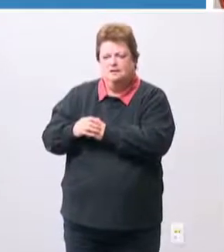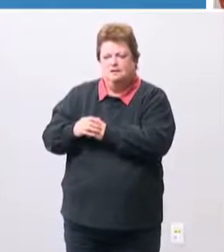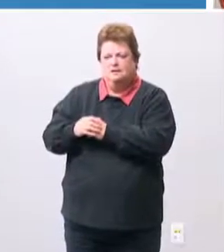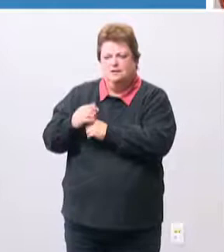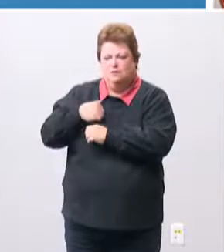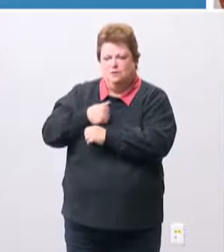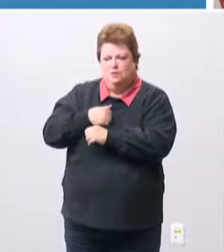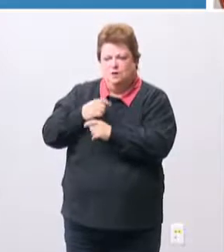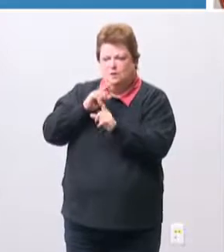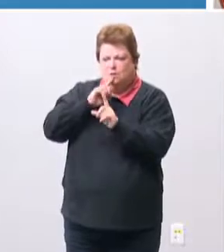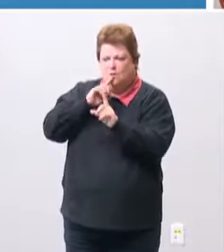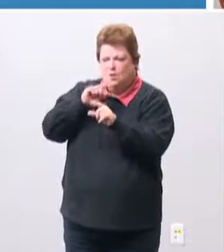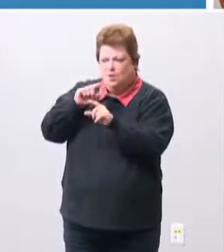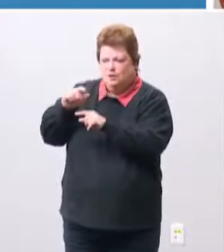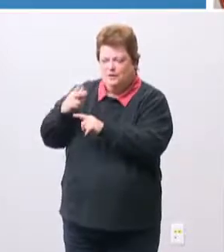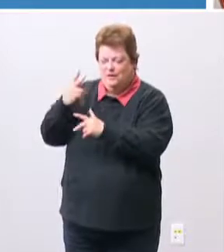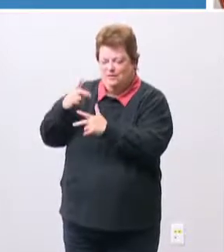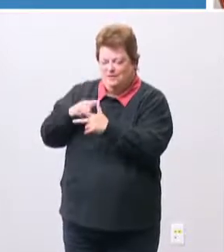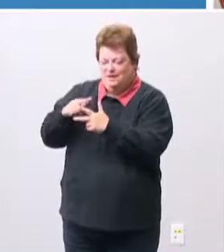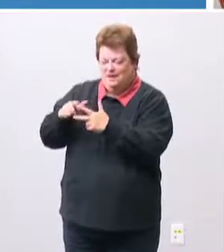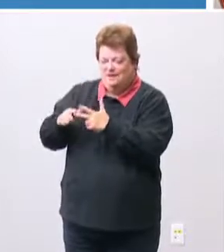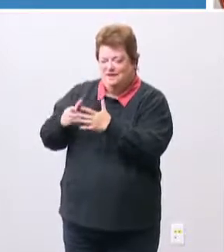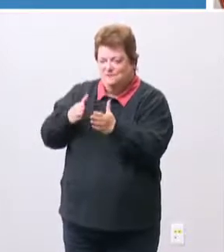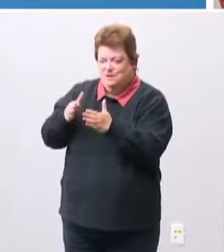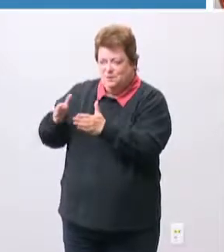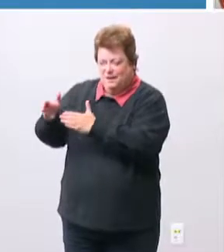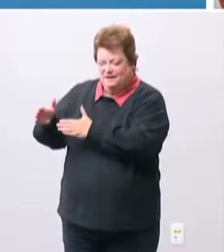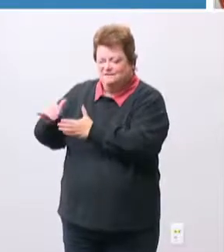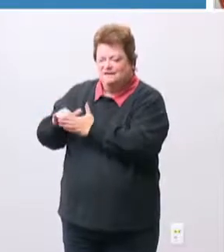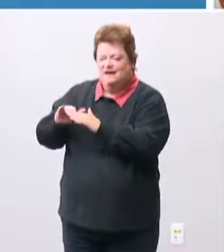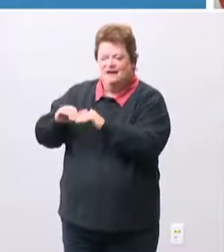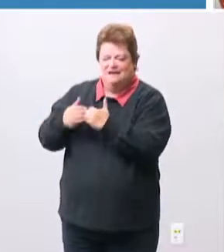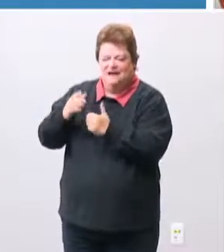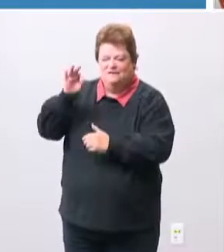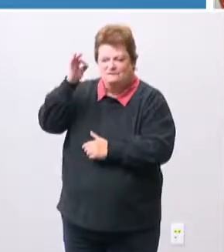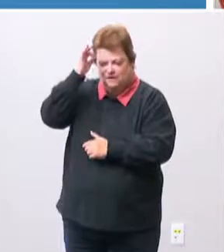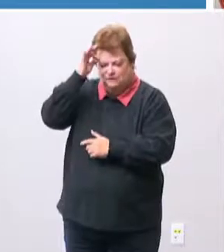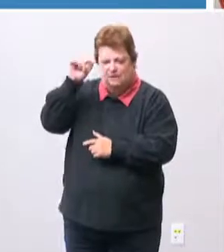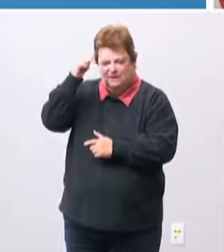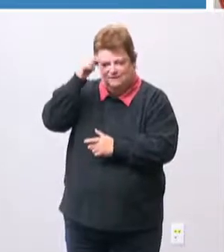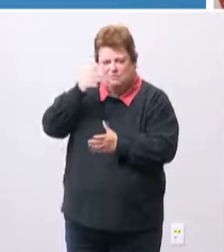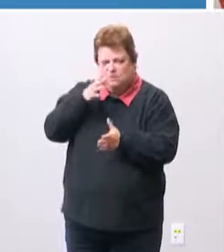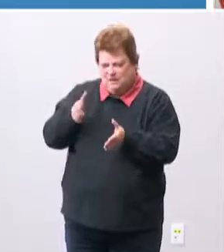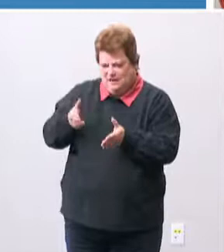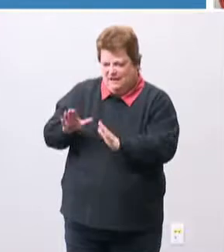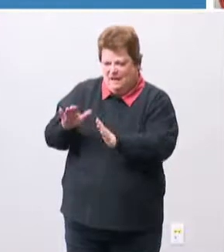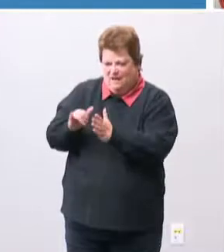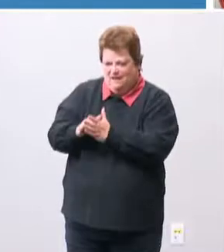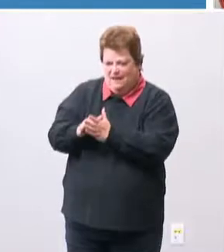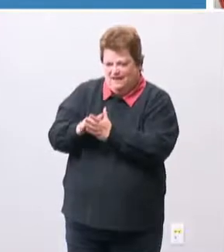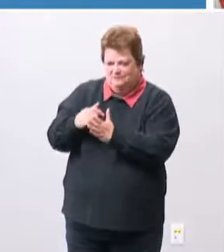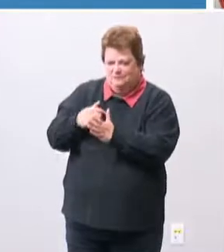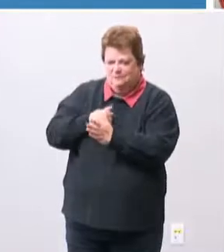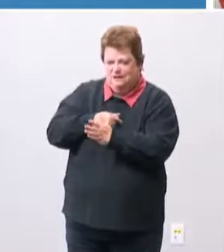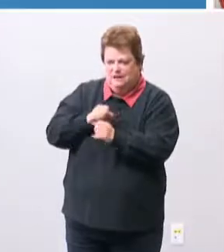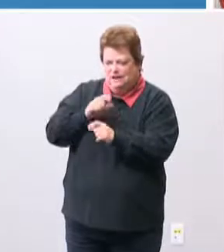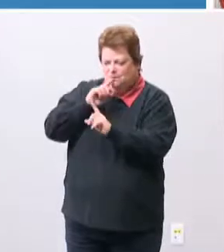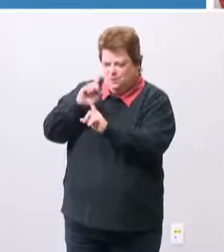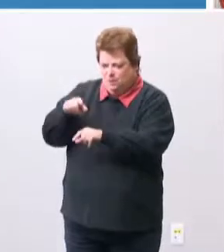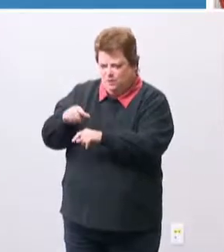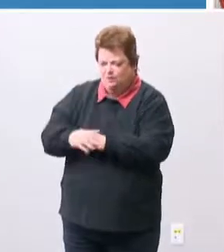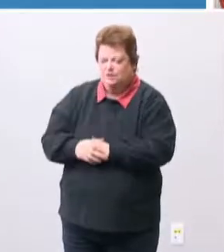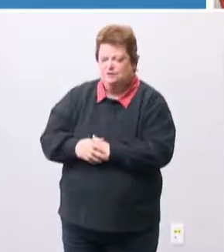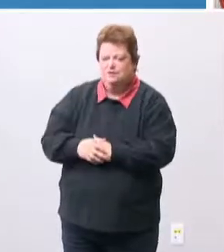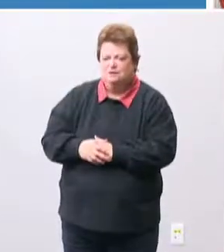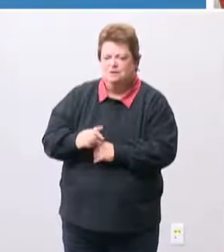We're ordering in 3 waves. That's how the federal government's allowing that to happen throughout the states. So we